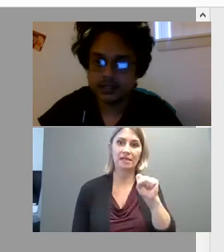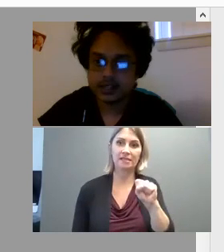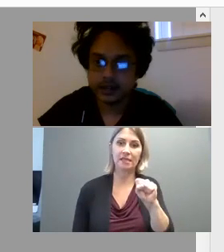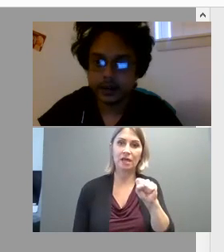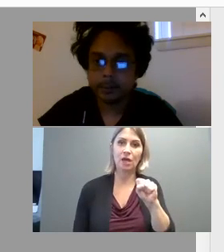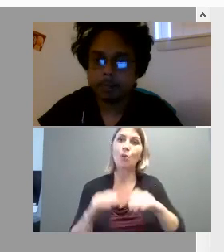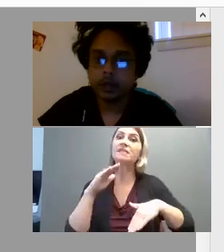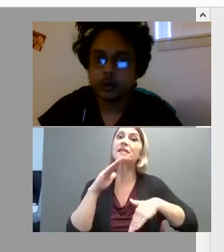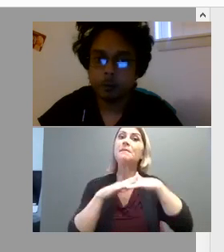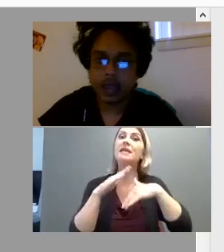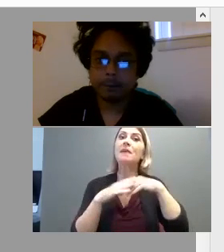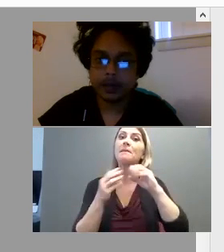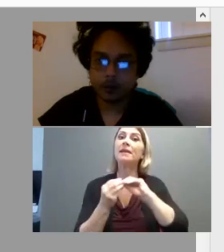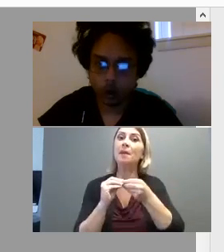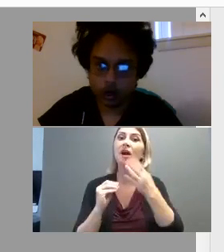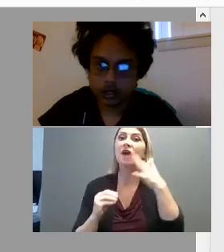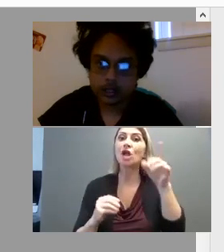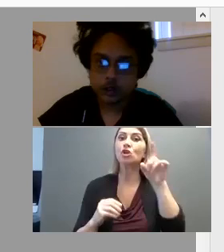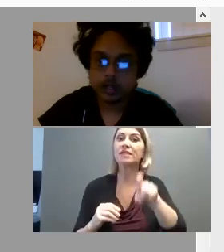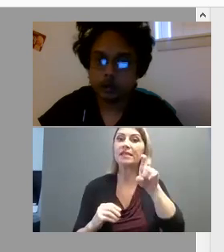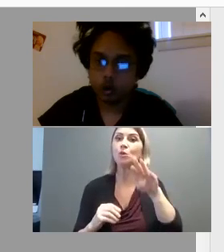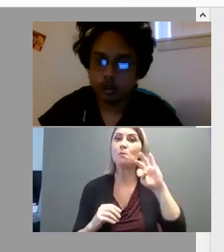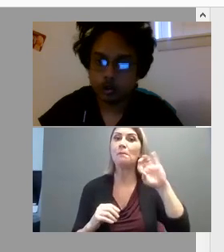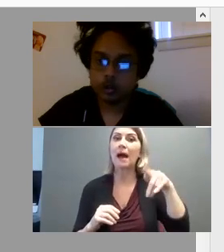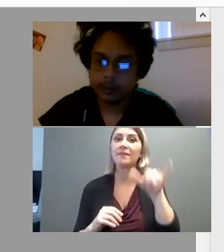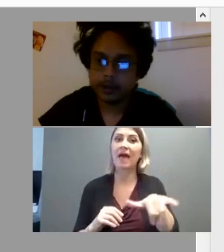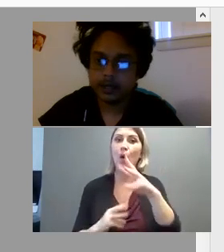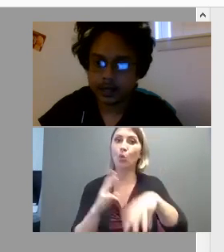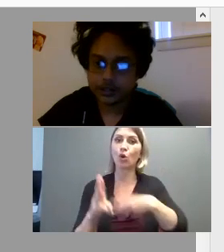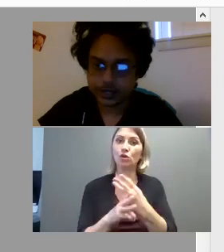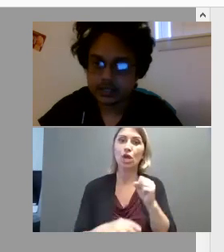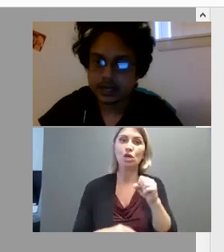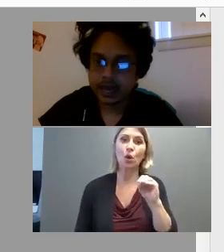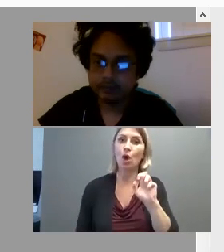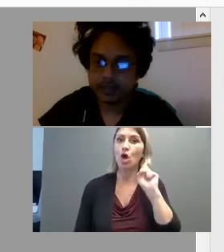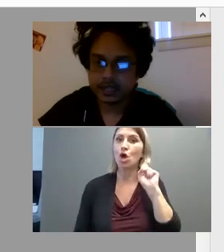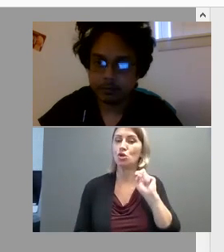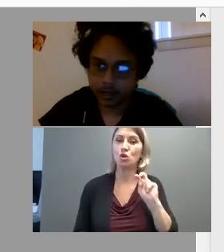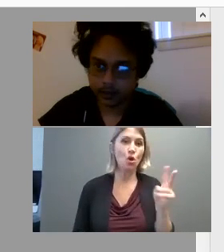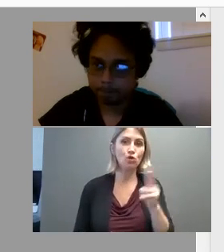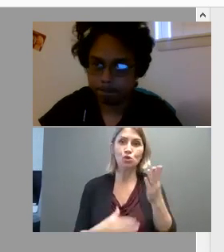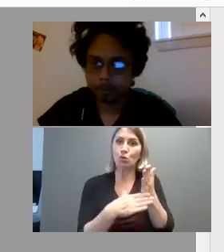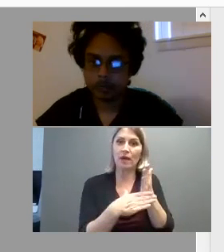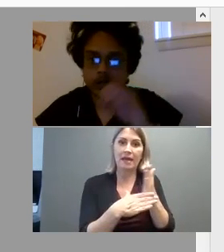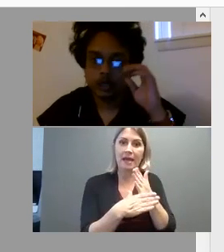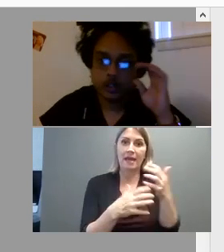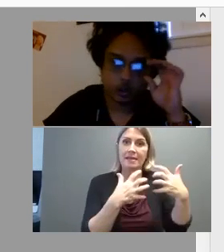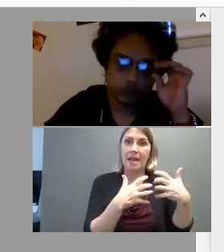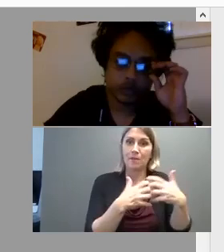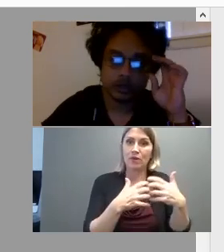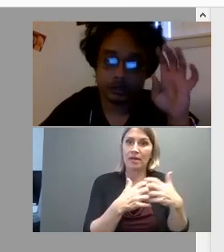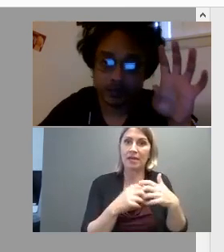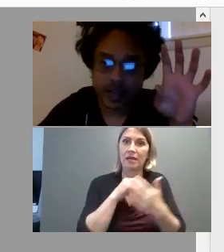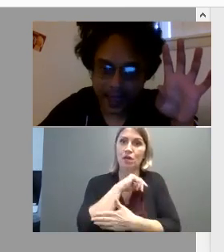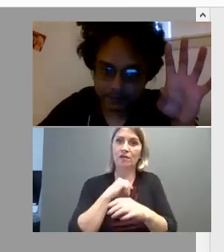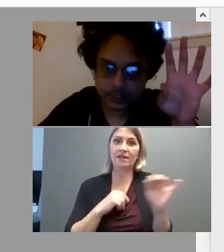of colors needed to map the world so that no two neighboring countries have the same color?